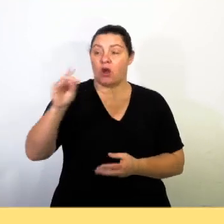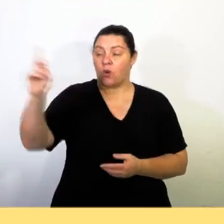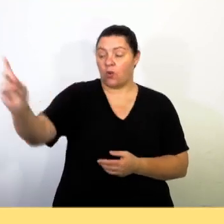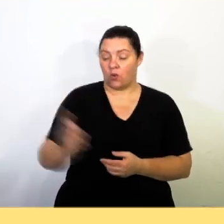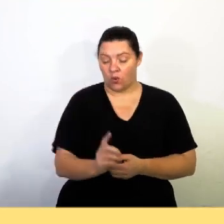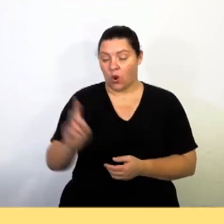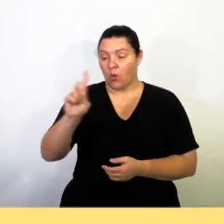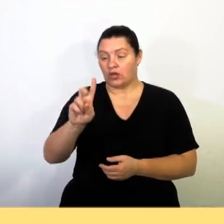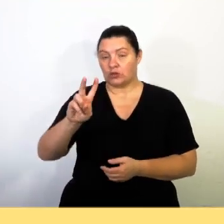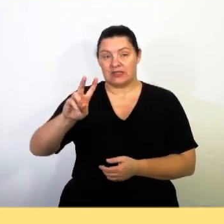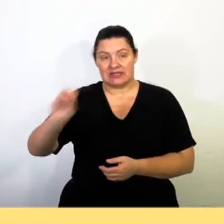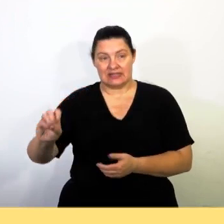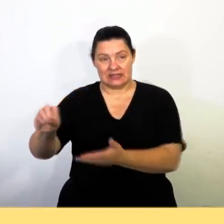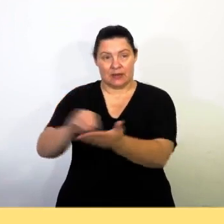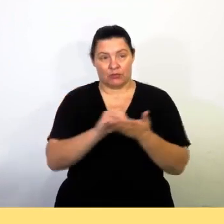to bring my